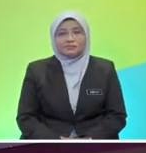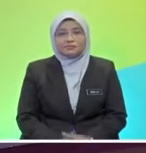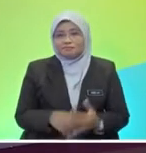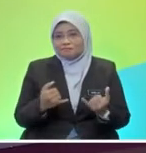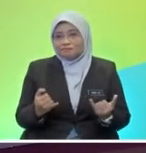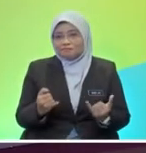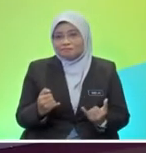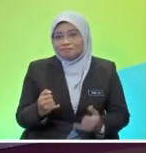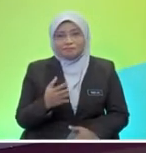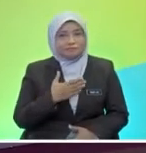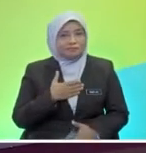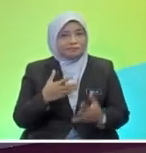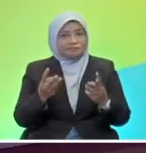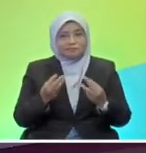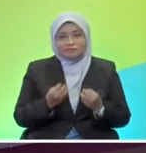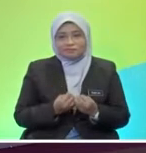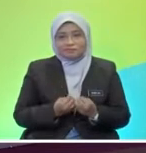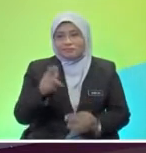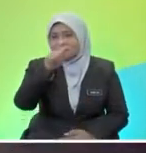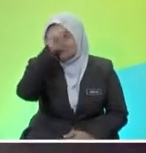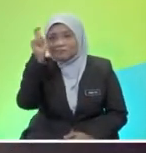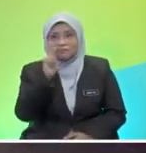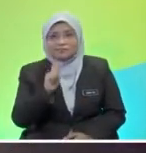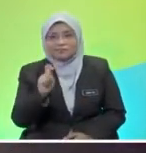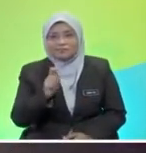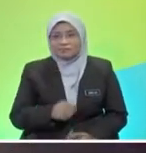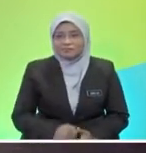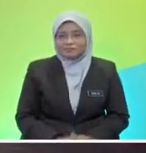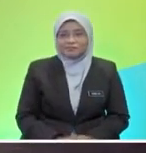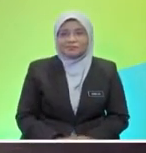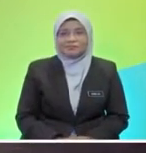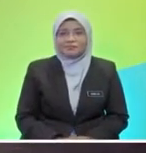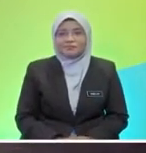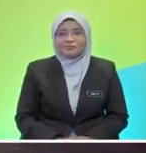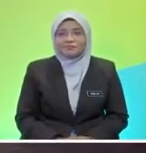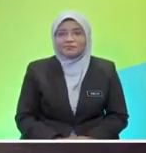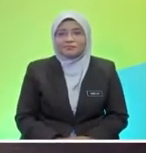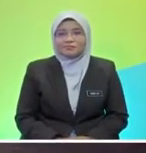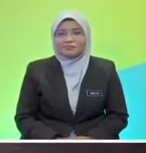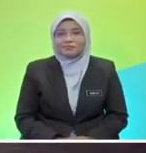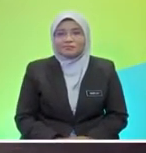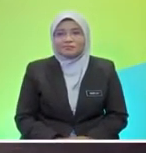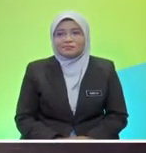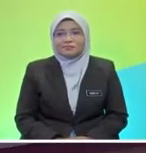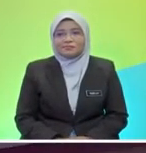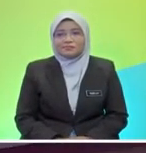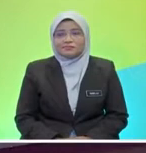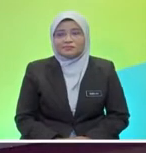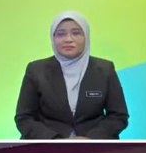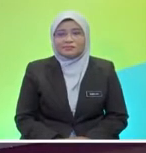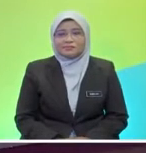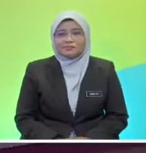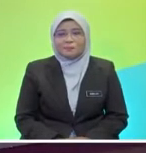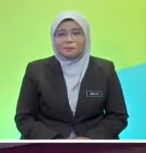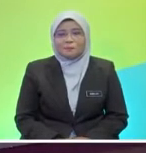to ask you. Okay. Now we are going to make some sentences first. Okay. After that, we are going to play a little game. Okay. All right. I love